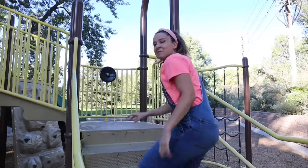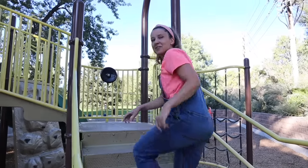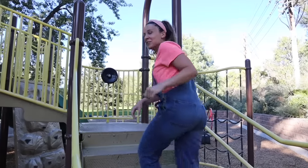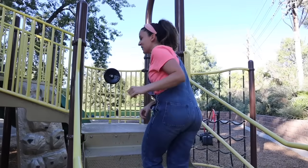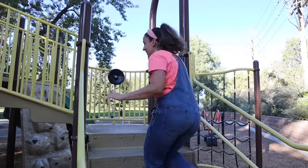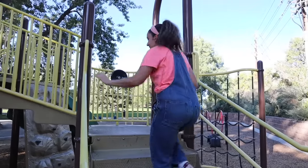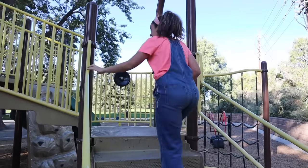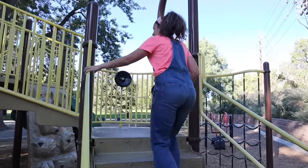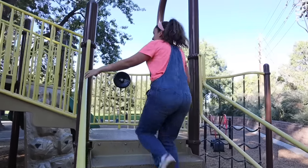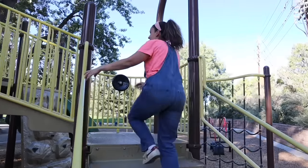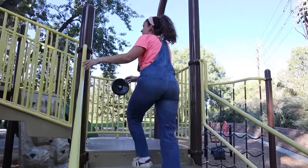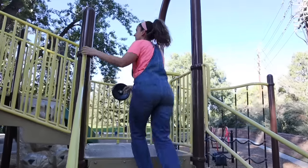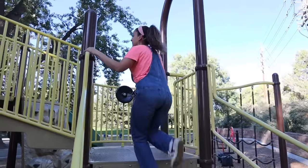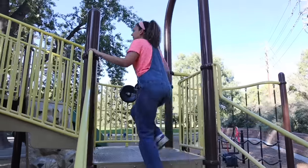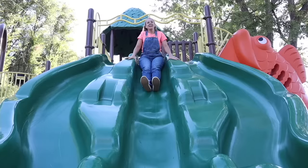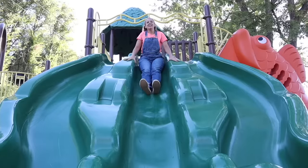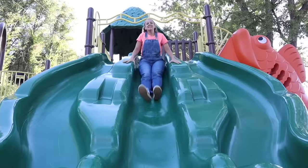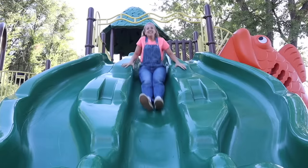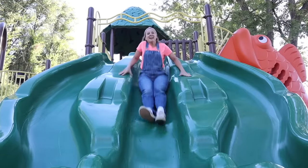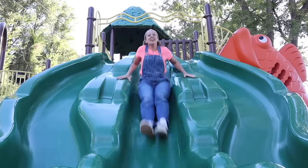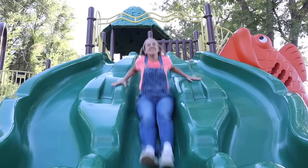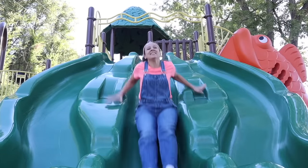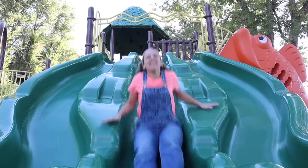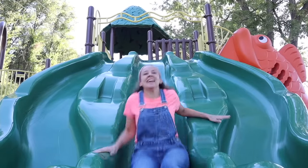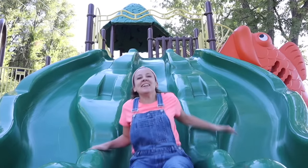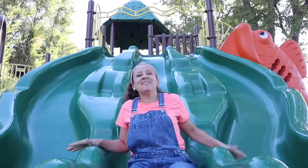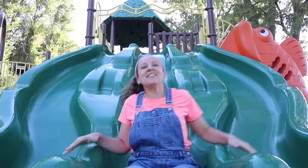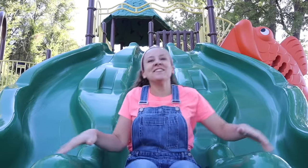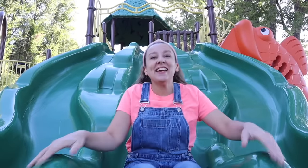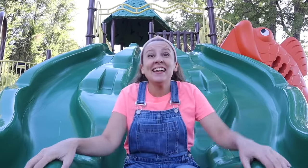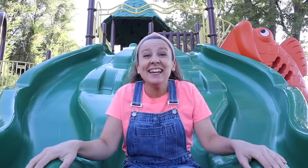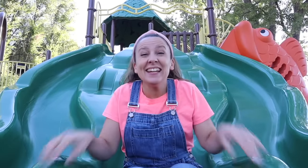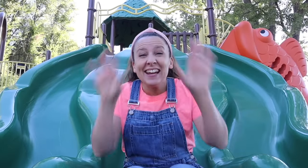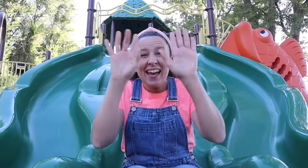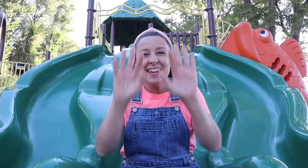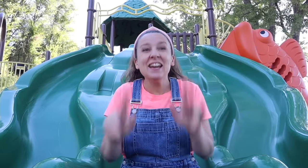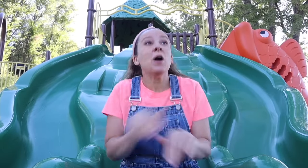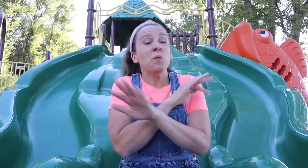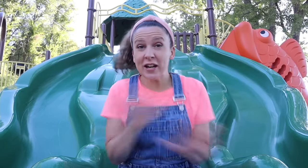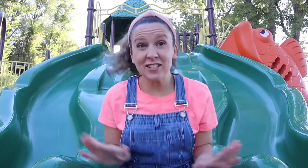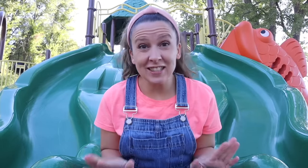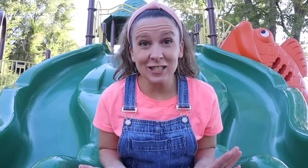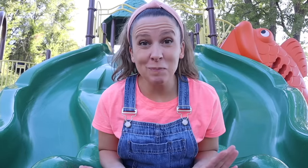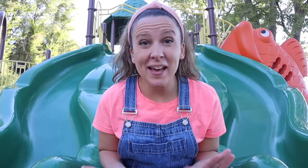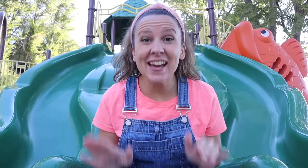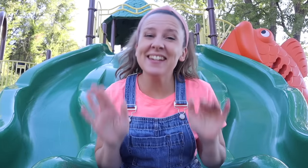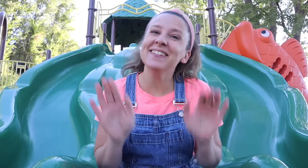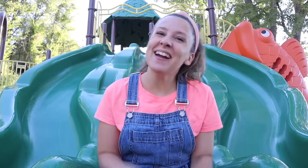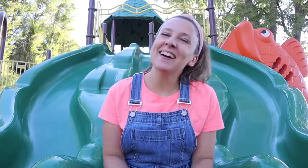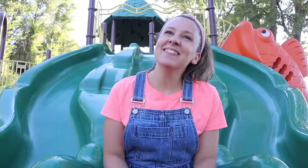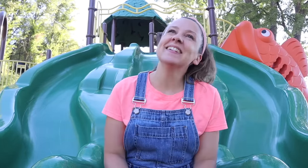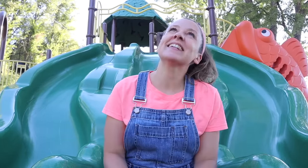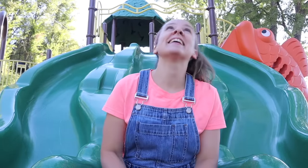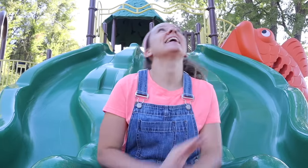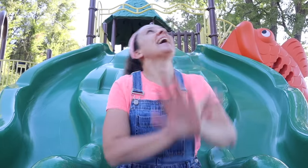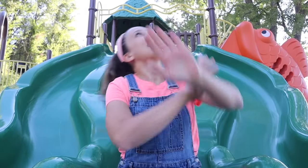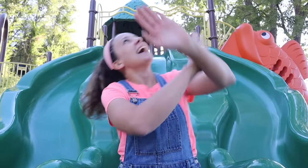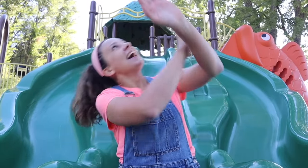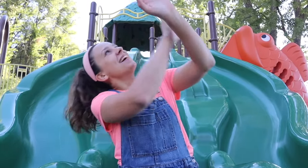went up the water spout. Down came the rain and washed the spider